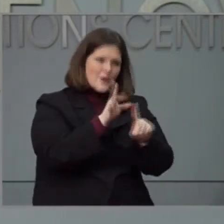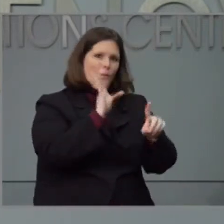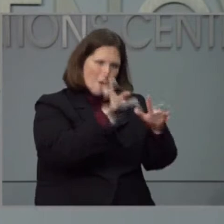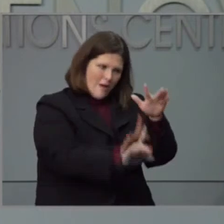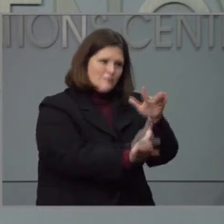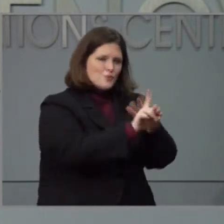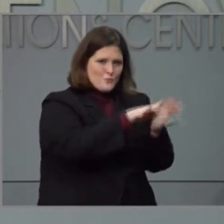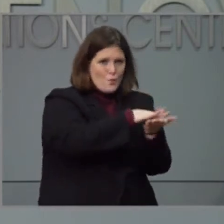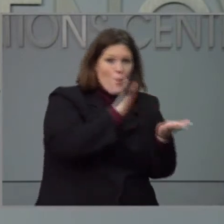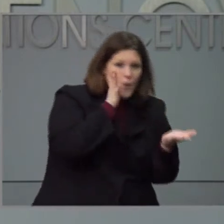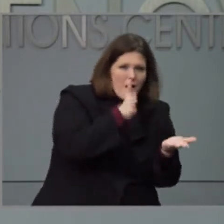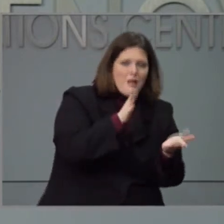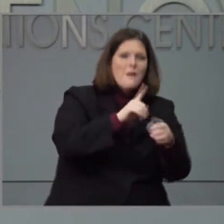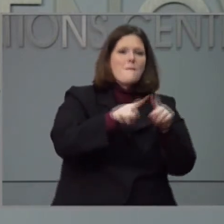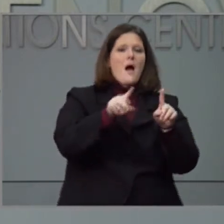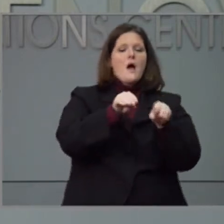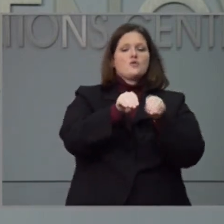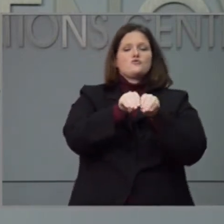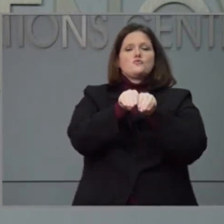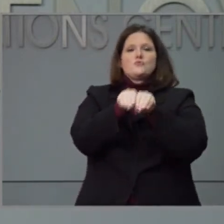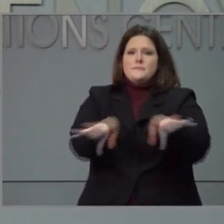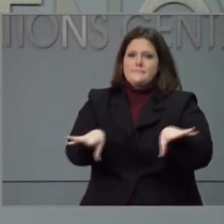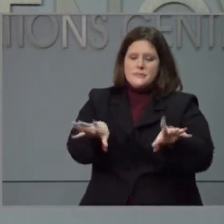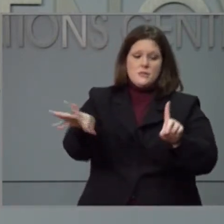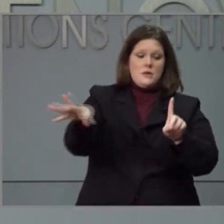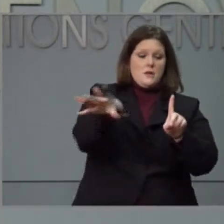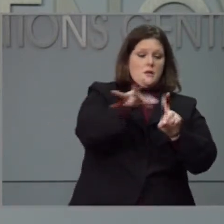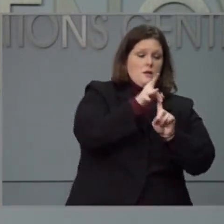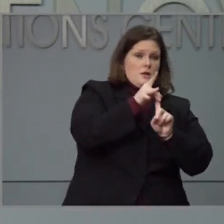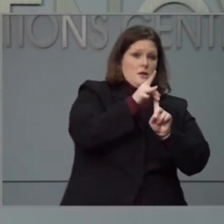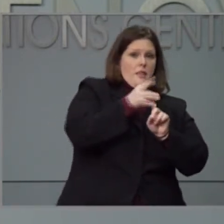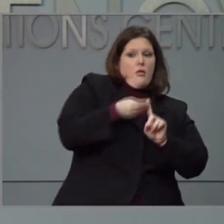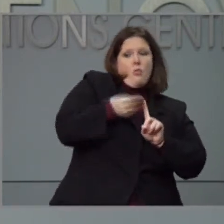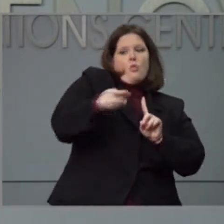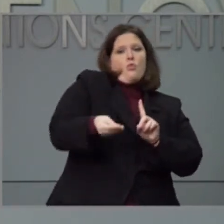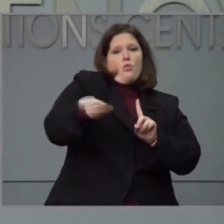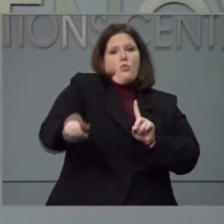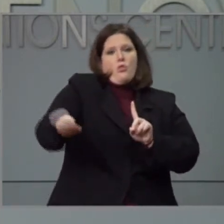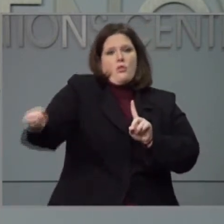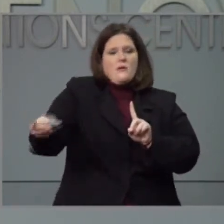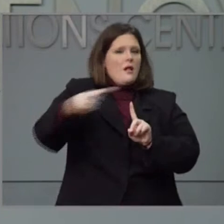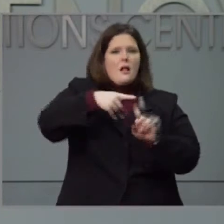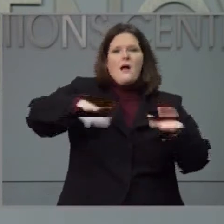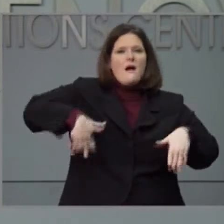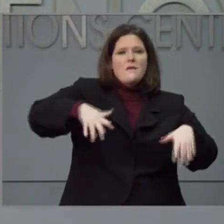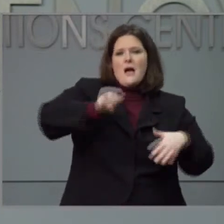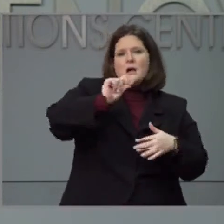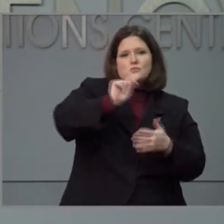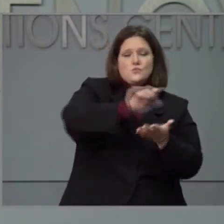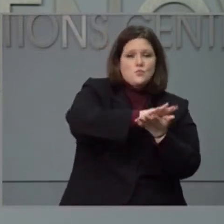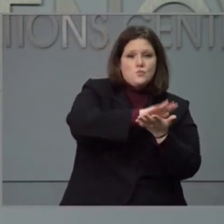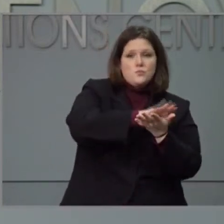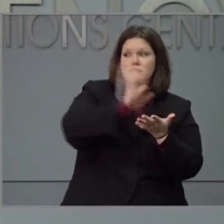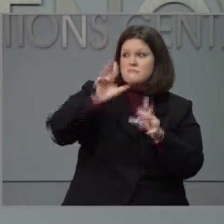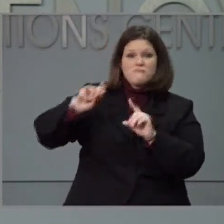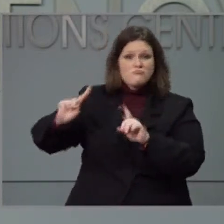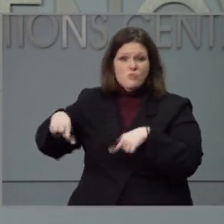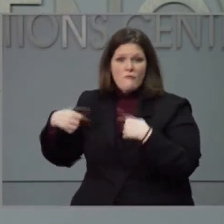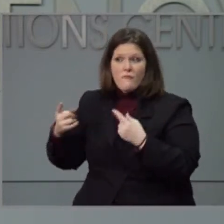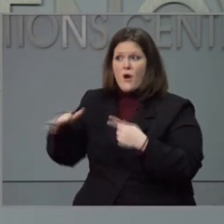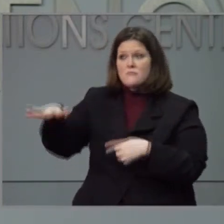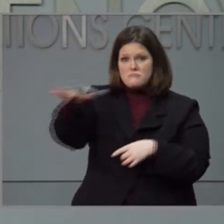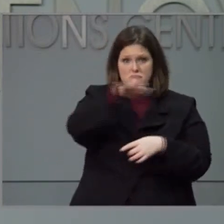make sure that we don't see transmission of that in our school system? And what we are seeing right now is folks have been doing a very good job of